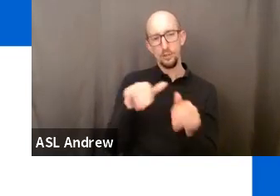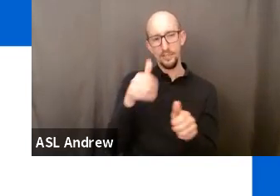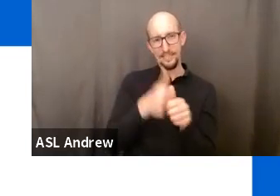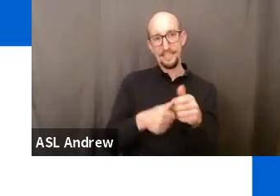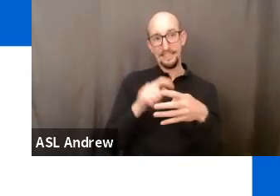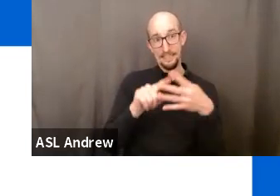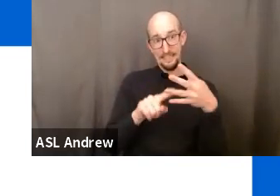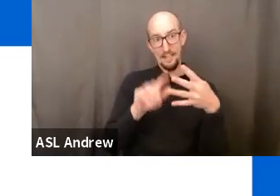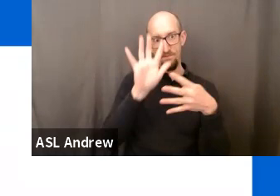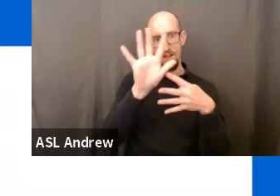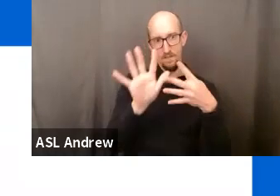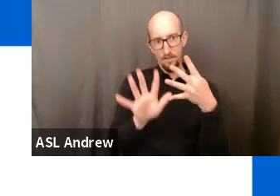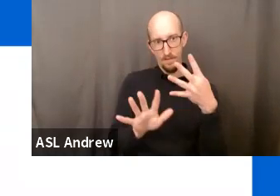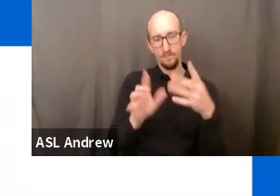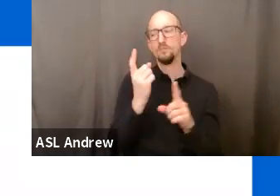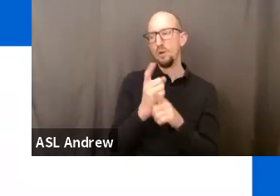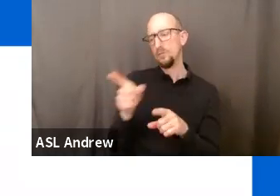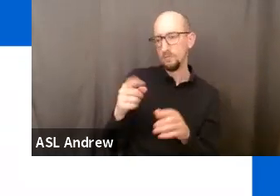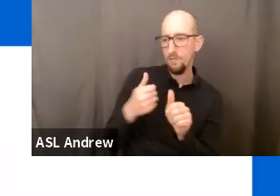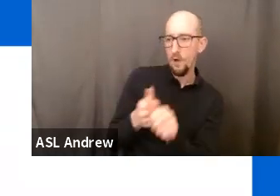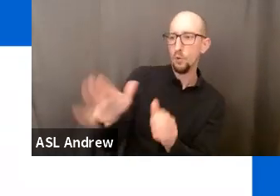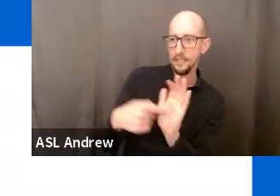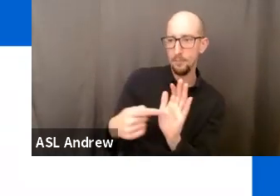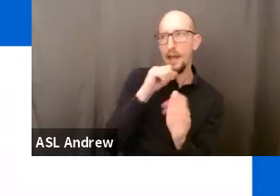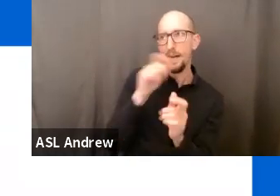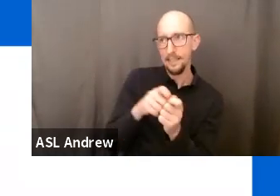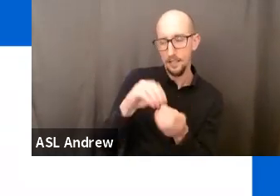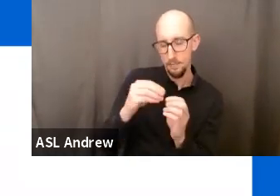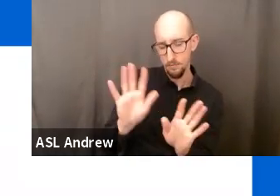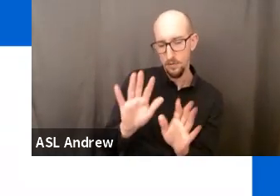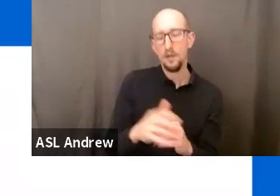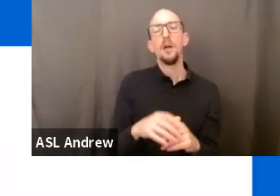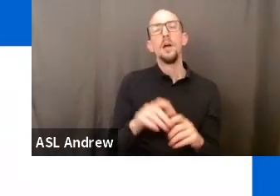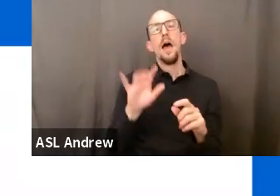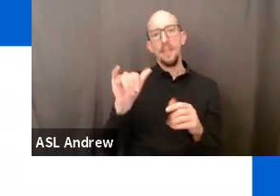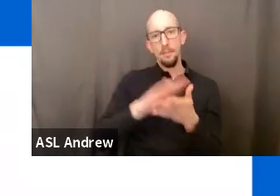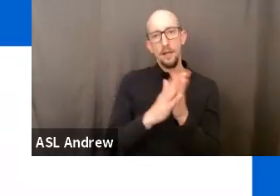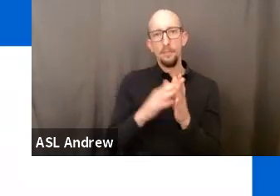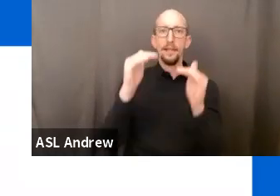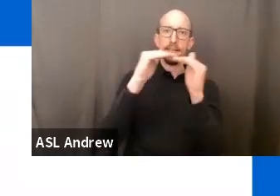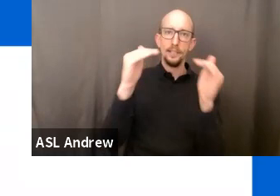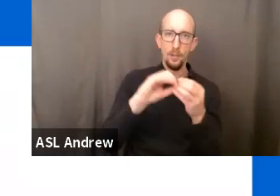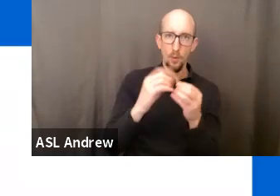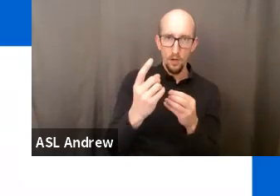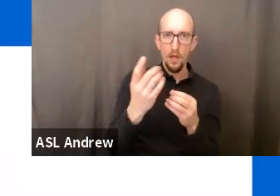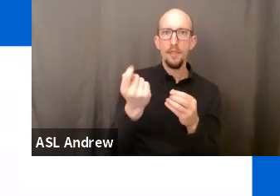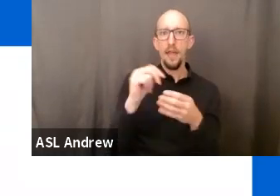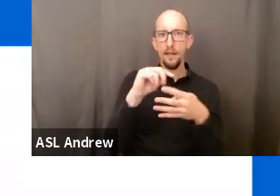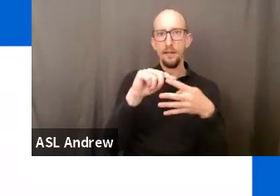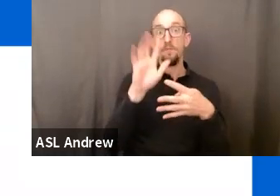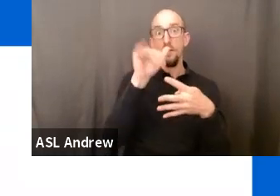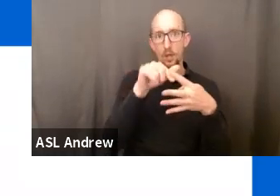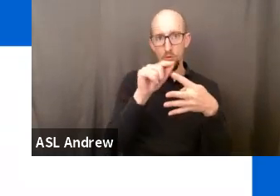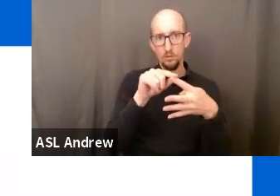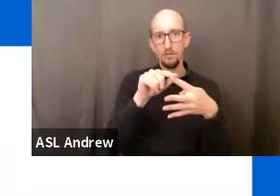And that would be like tier 1. And then you do the next roughly 5,000 and that's tier 2.